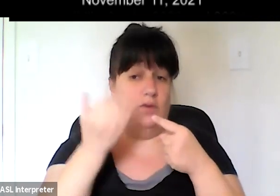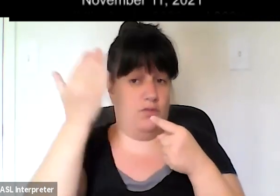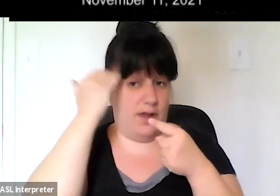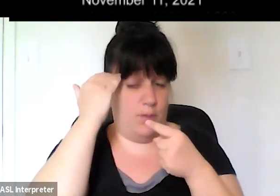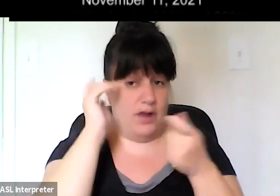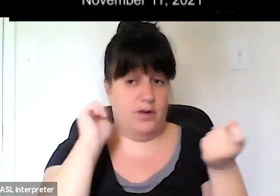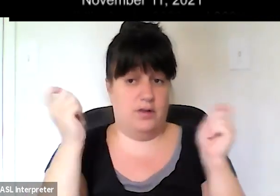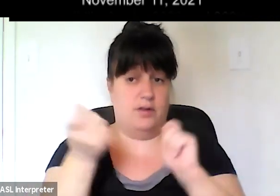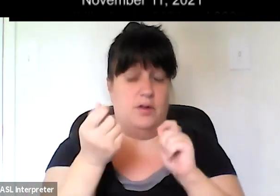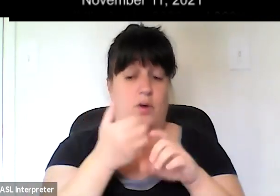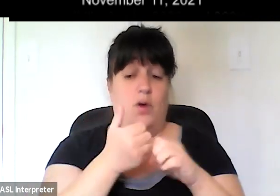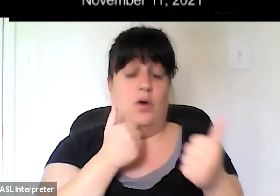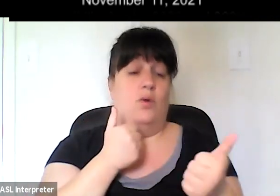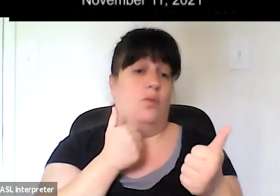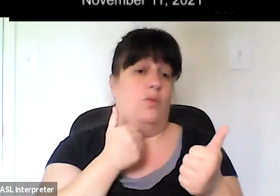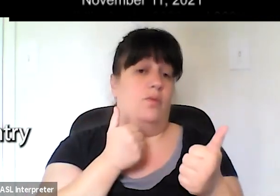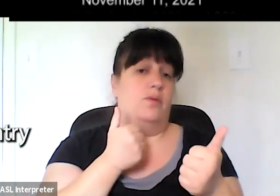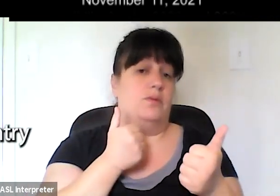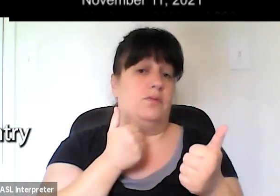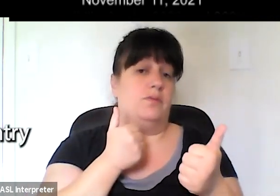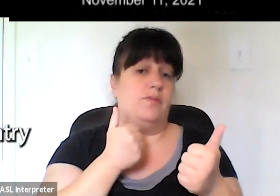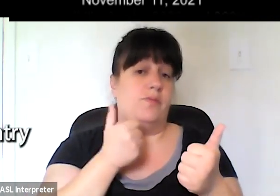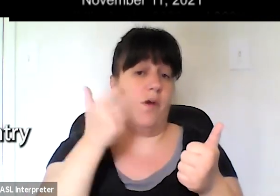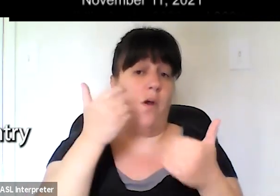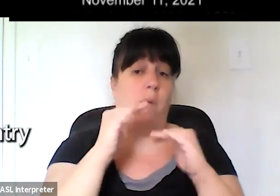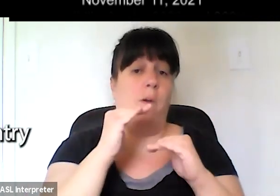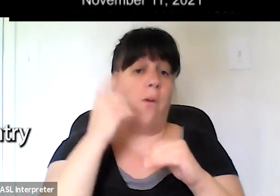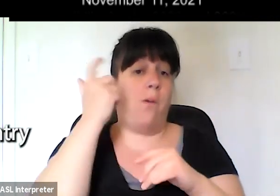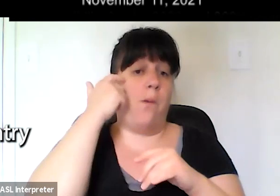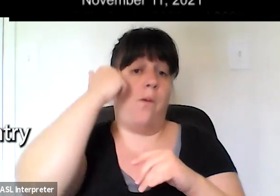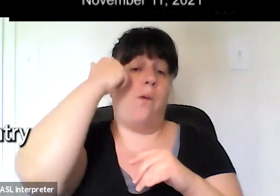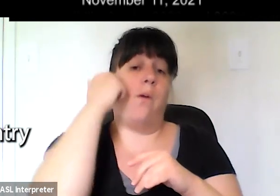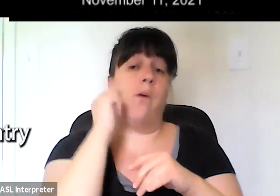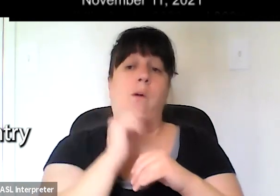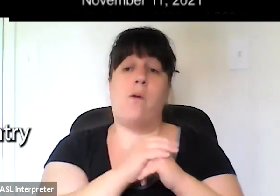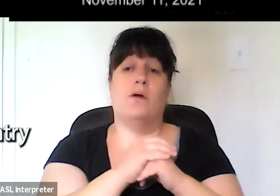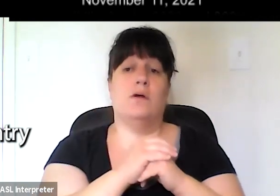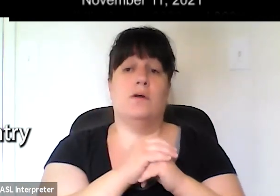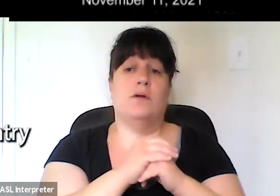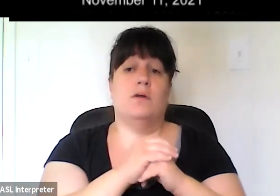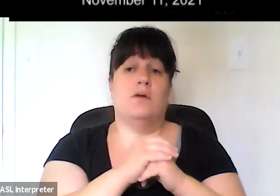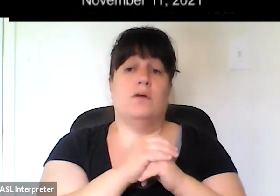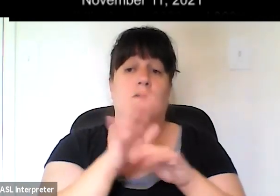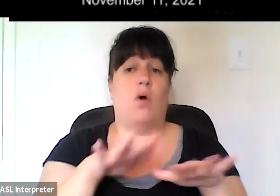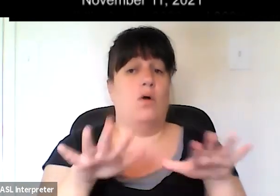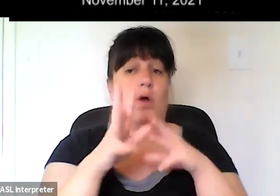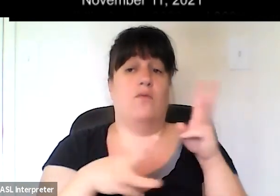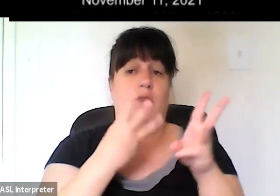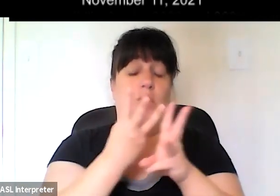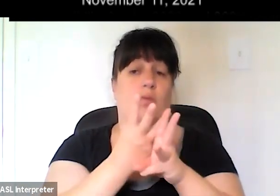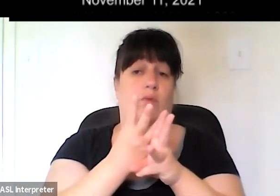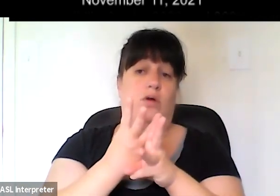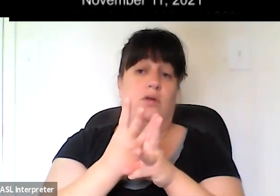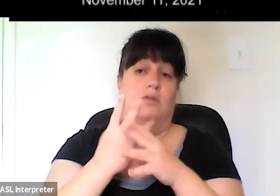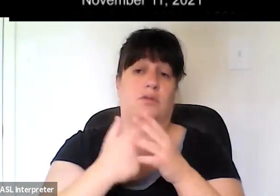shift away from this restrictive mentality that we have developed in our country and or the world over, that